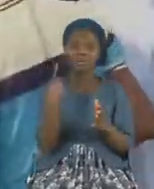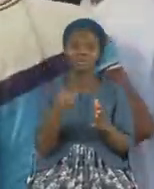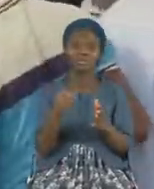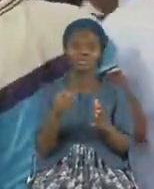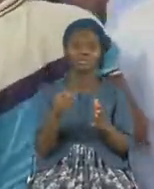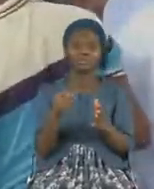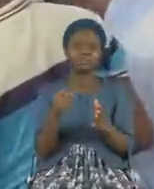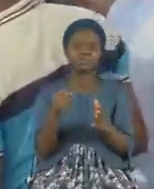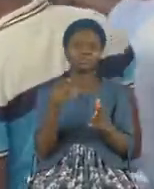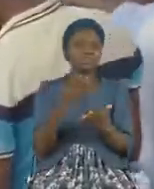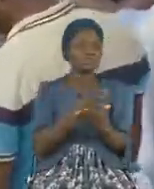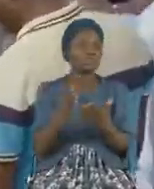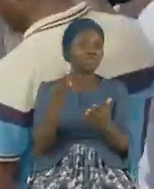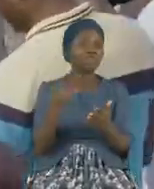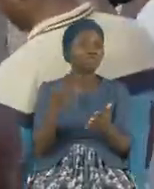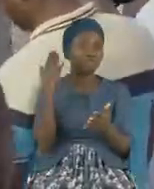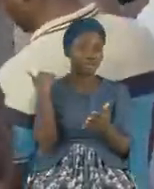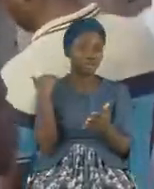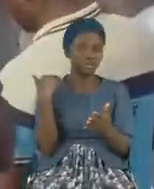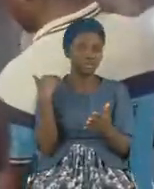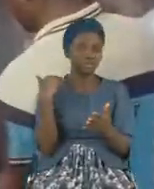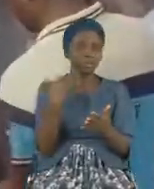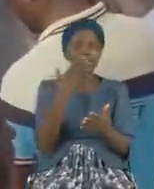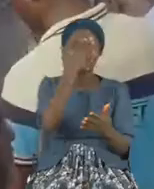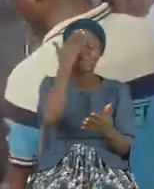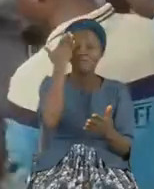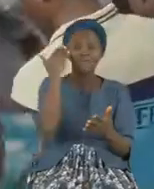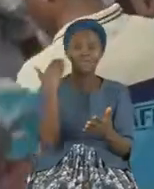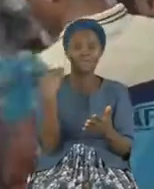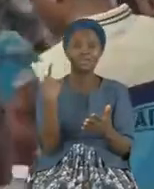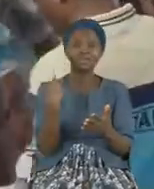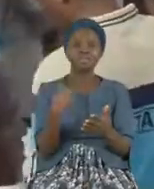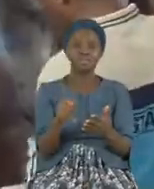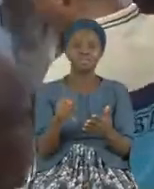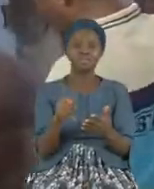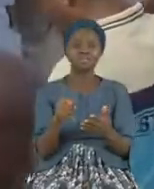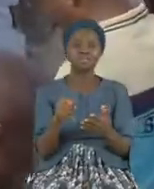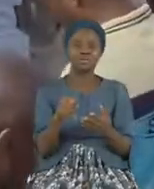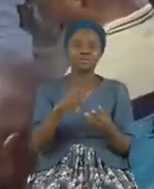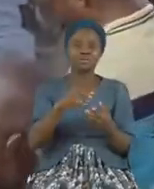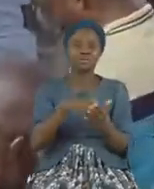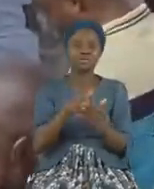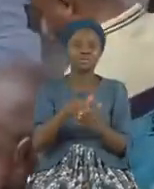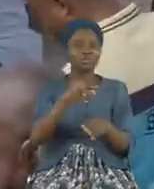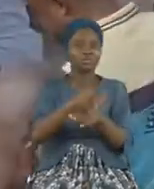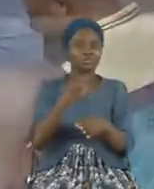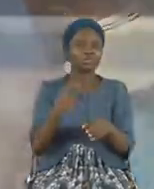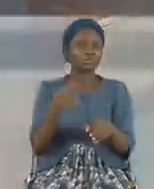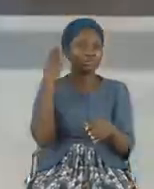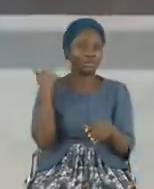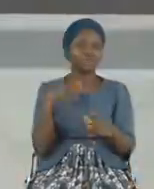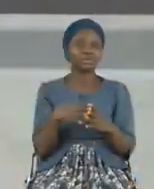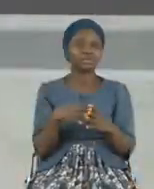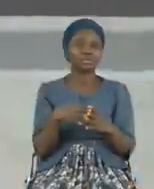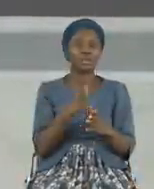past. Forget the mediocre ministry of the past. And say, Lord, here